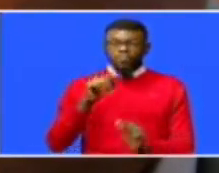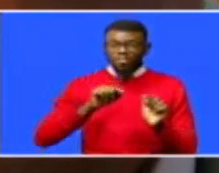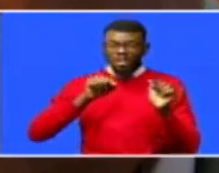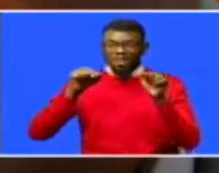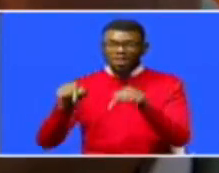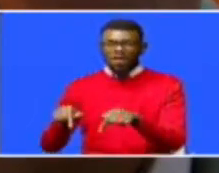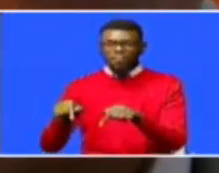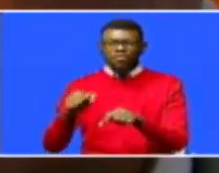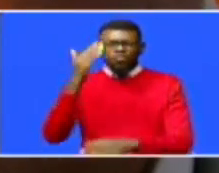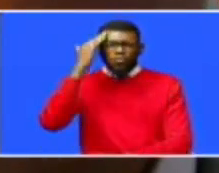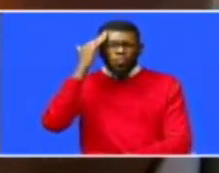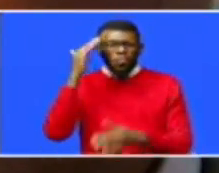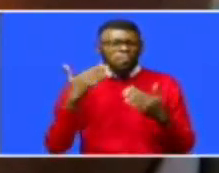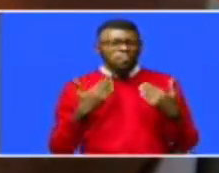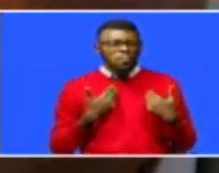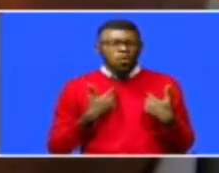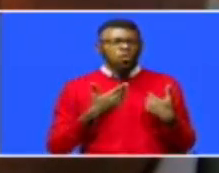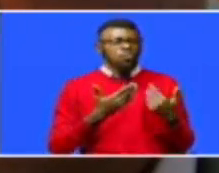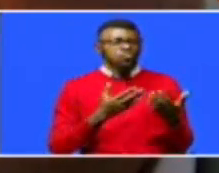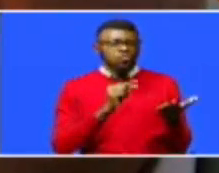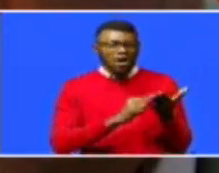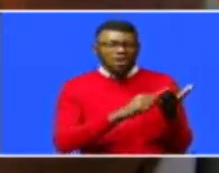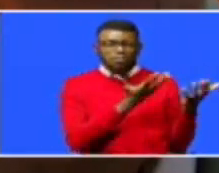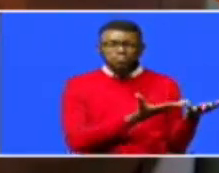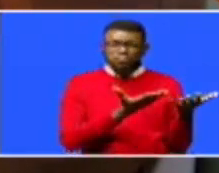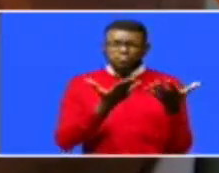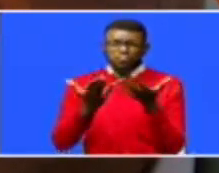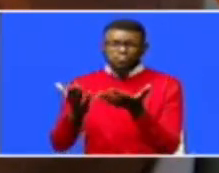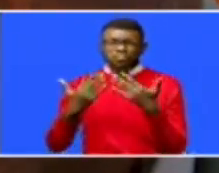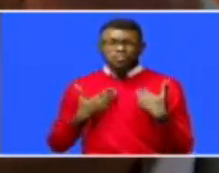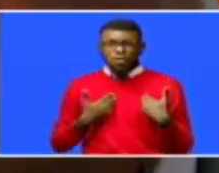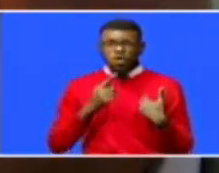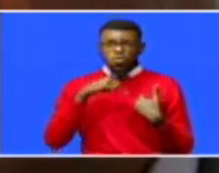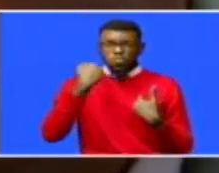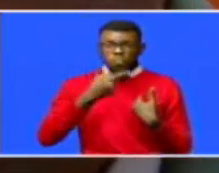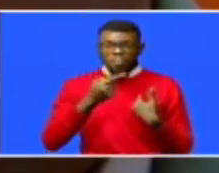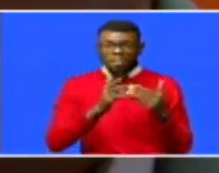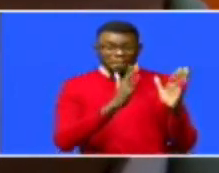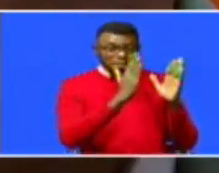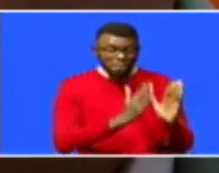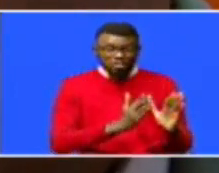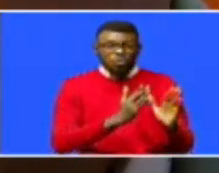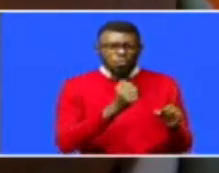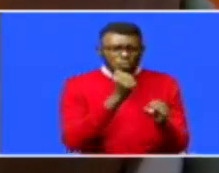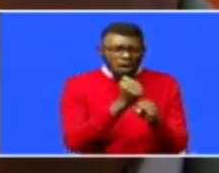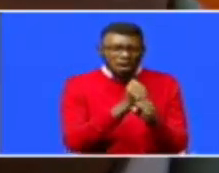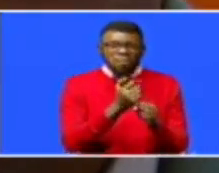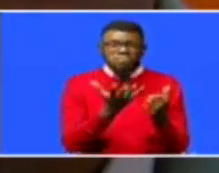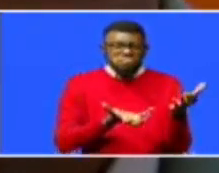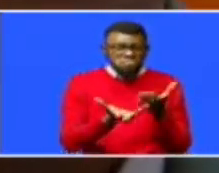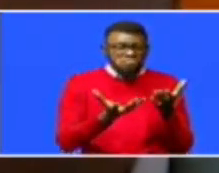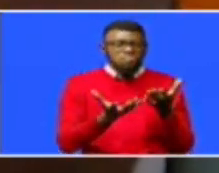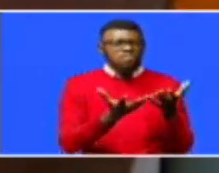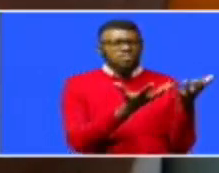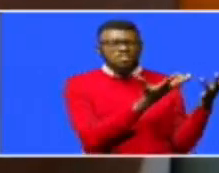The key Ugandan trafficker, who was the key guy who was involved in bringing these girls